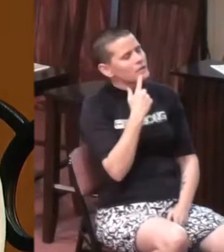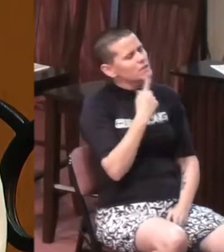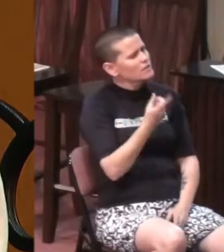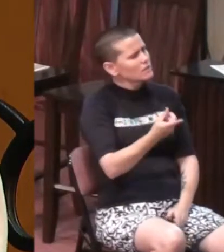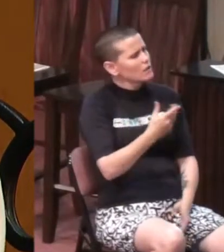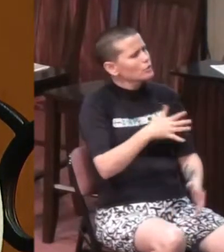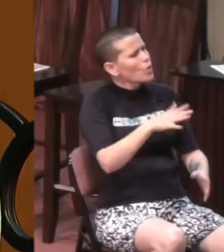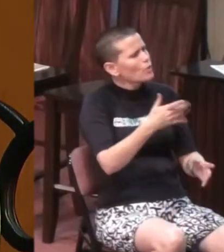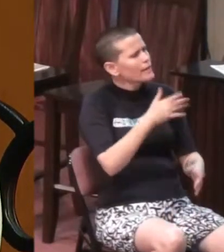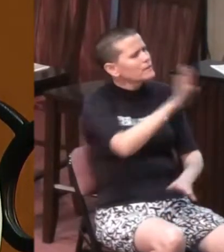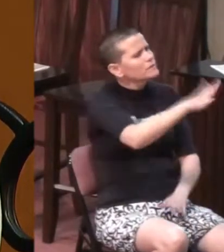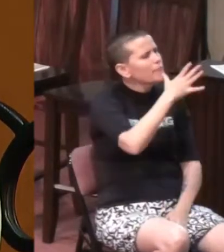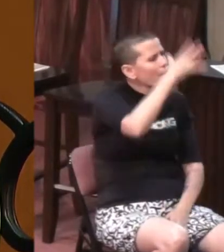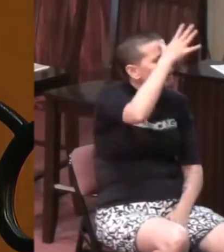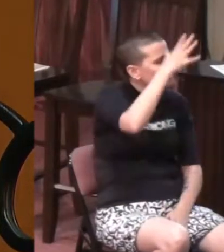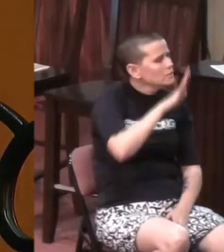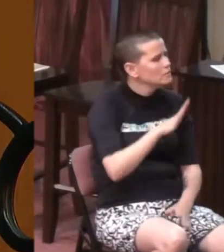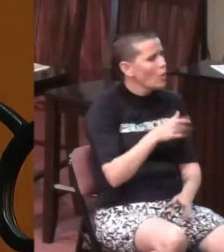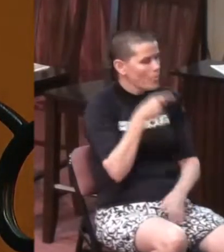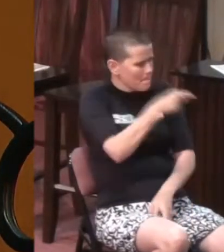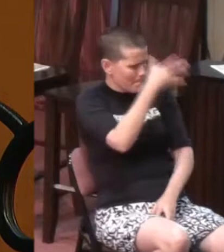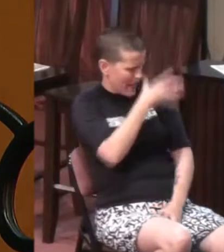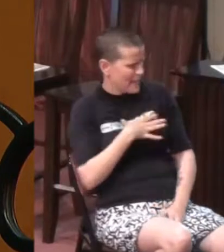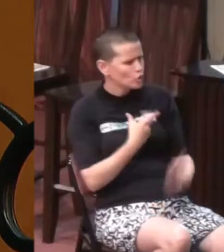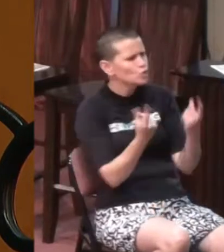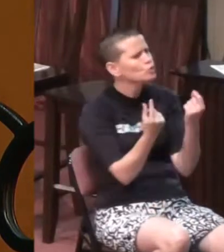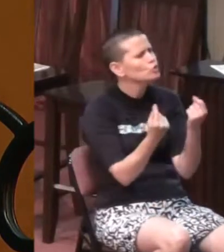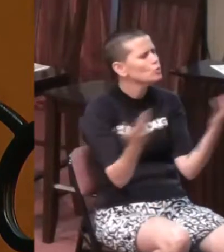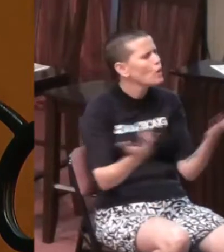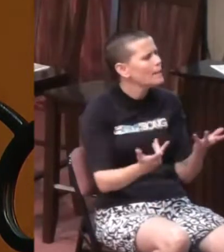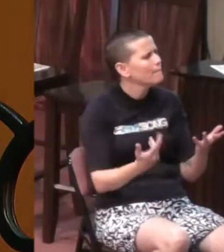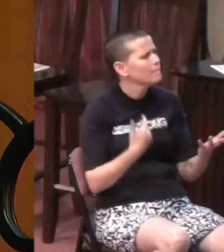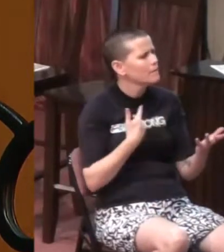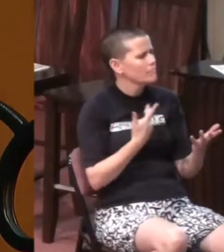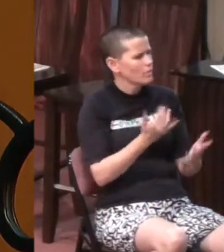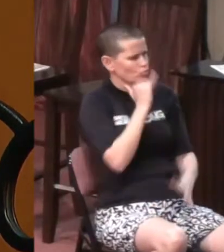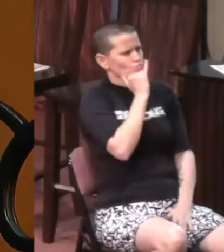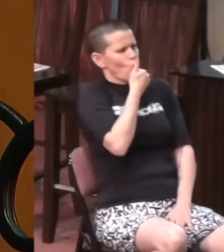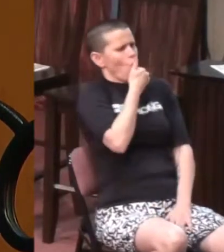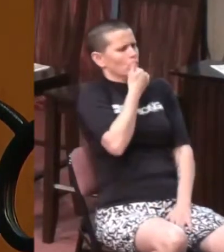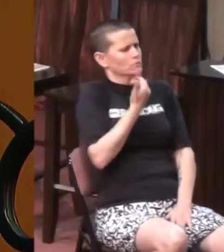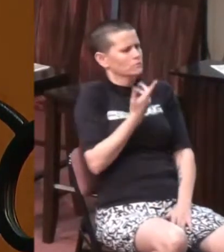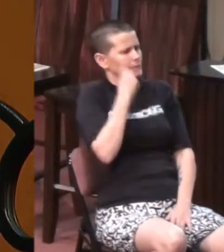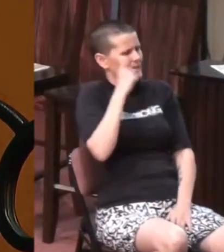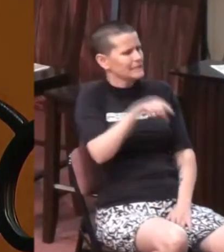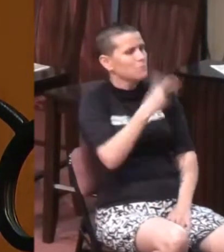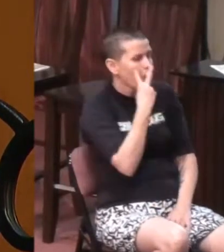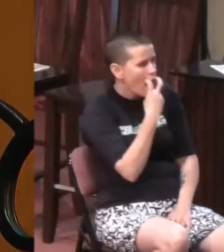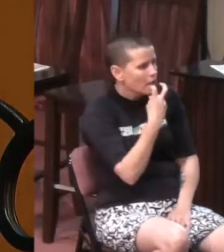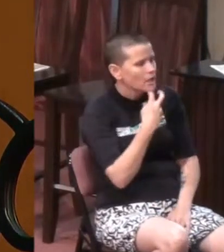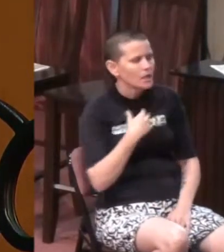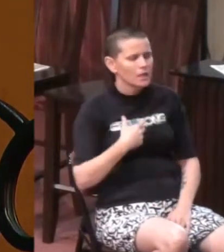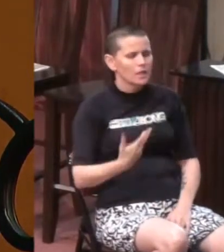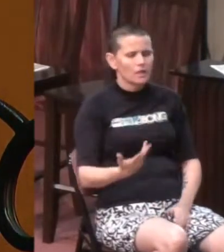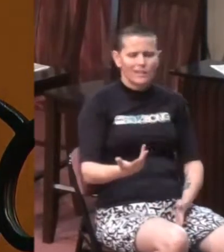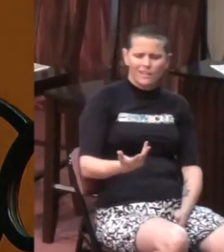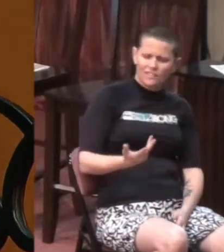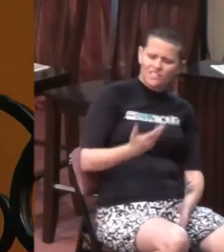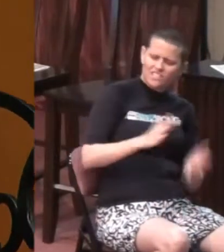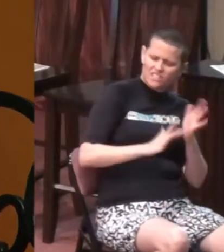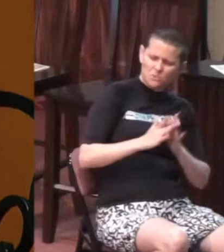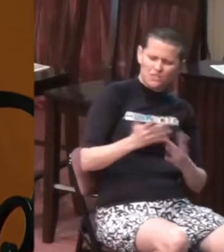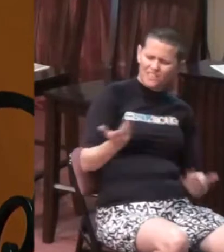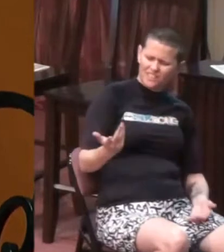of what Jesus says back. You're asking the wrong question. You're looking for someone to blame. There is no